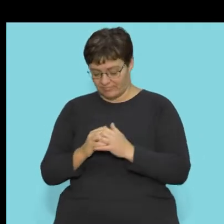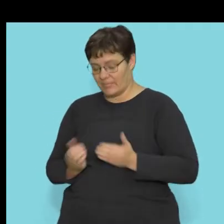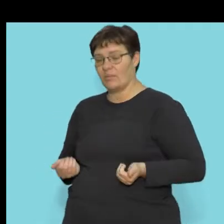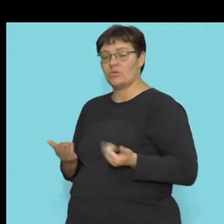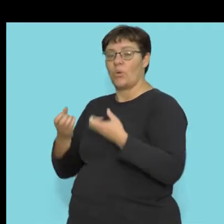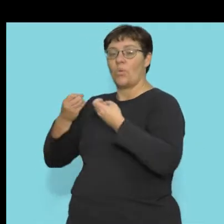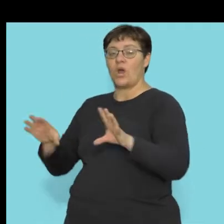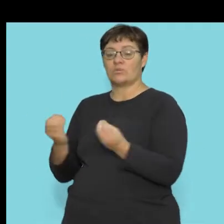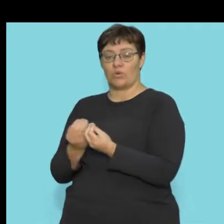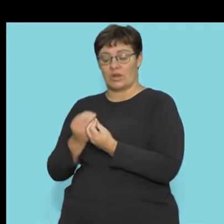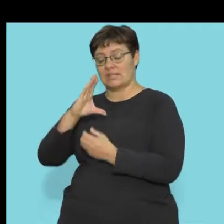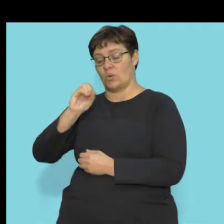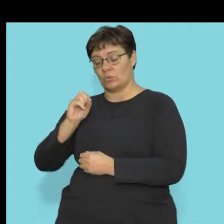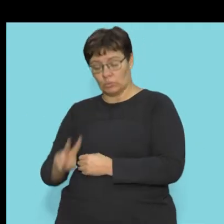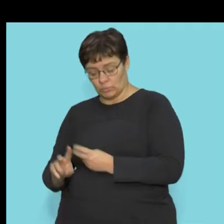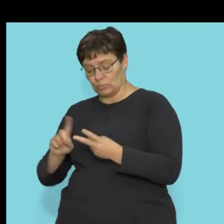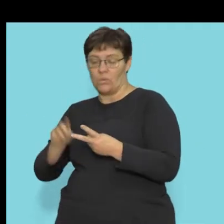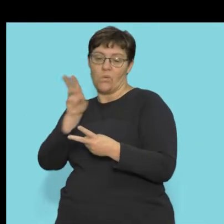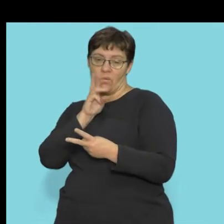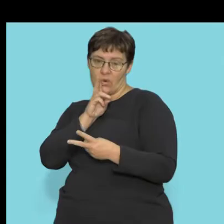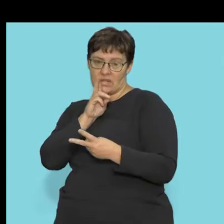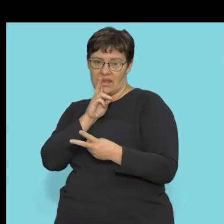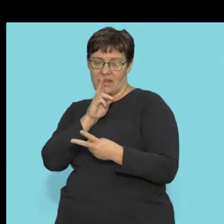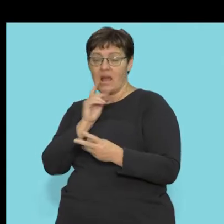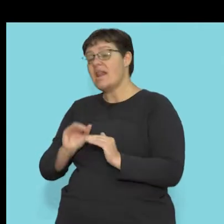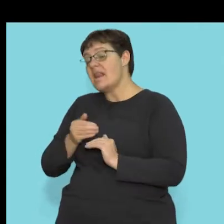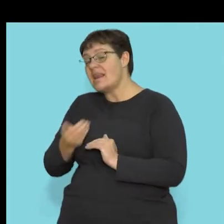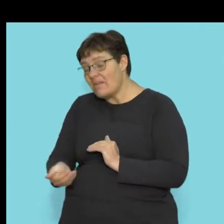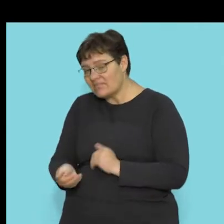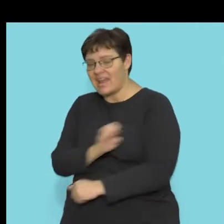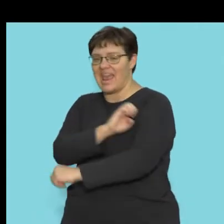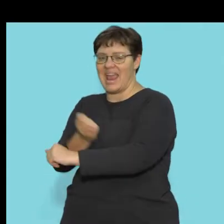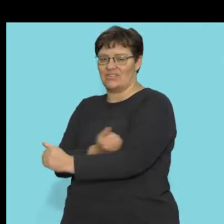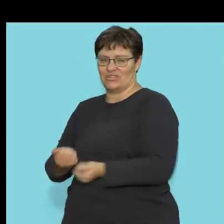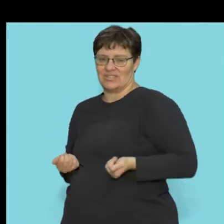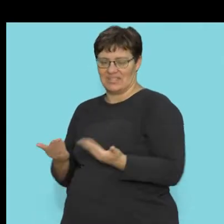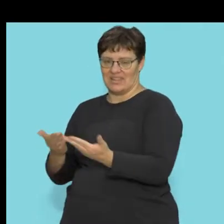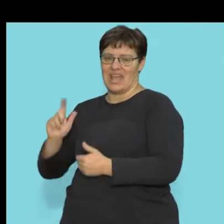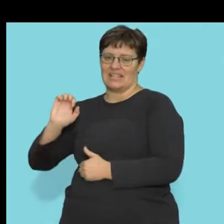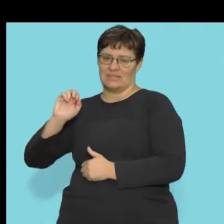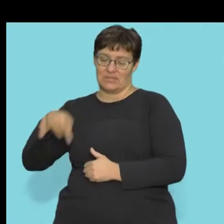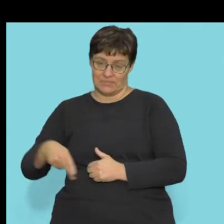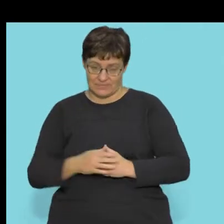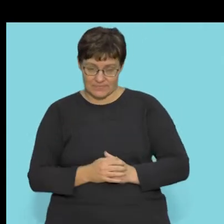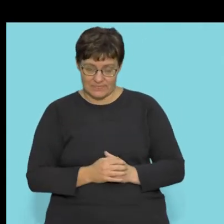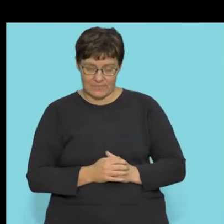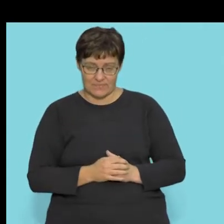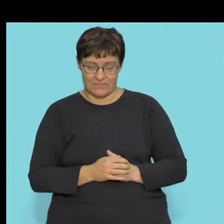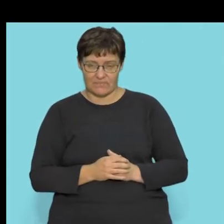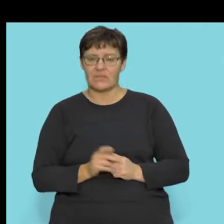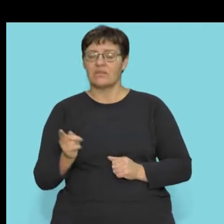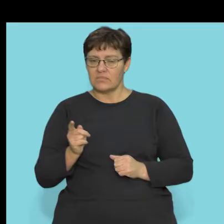glucose, and it produces the waste products carbon dioxide and water, with energy being produced in the form of